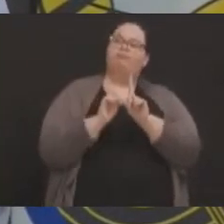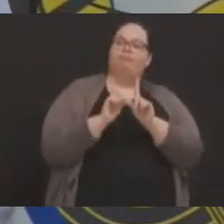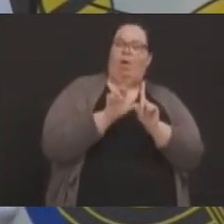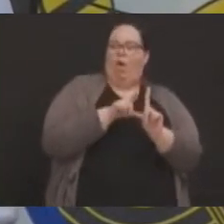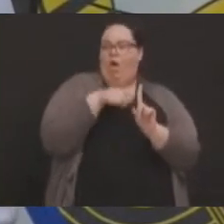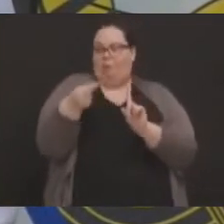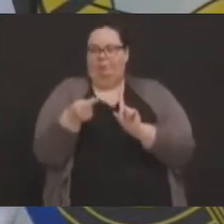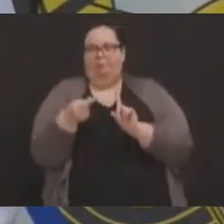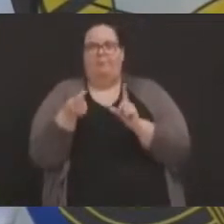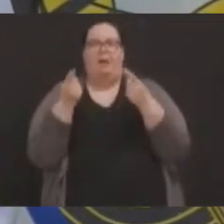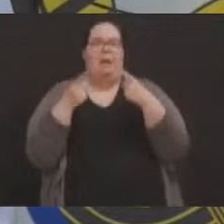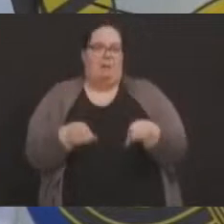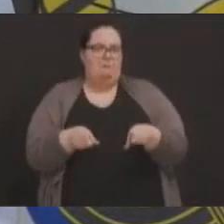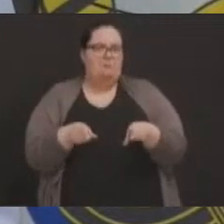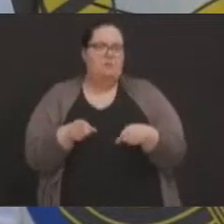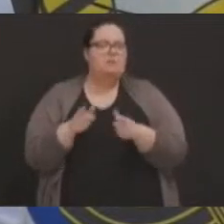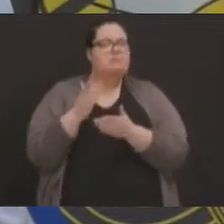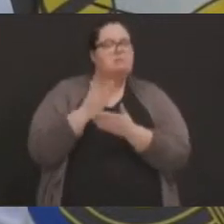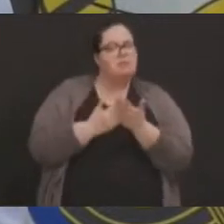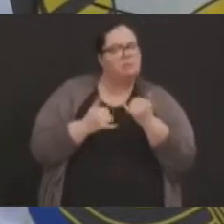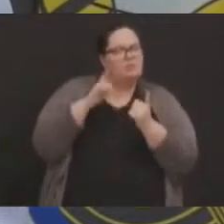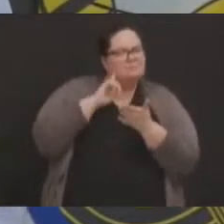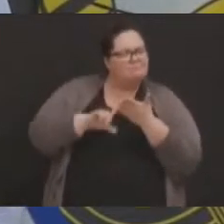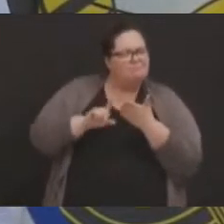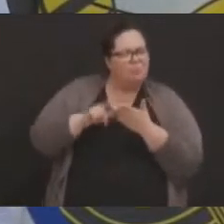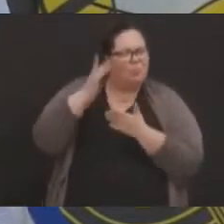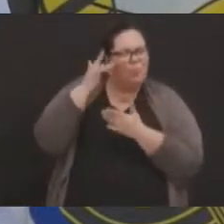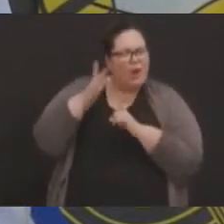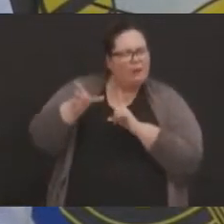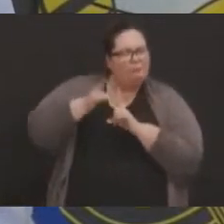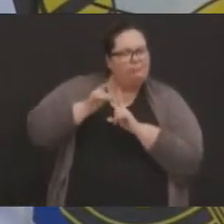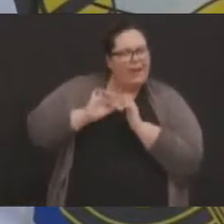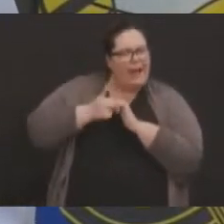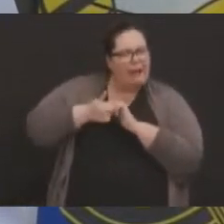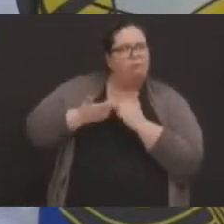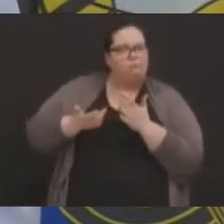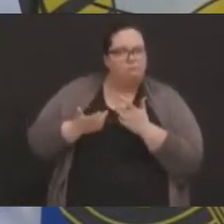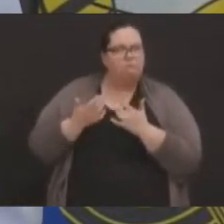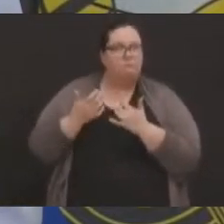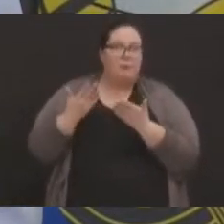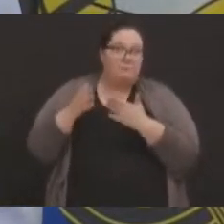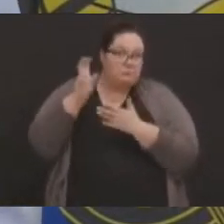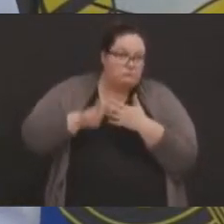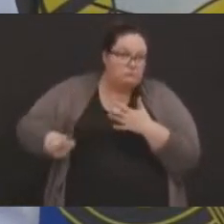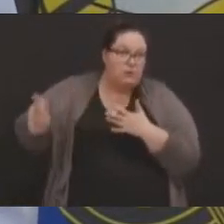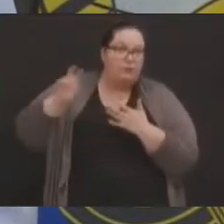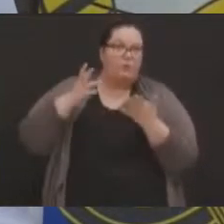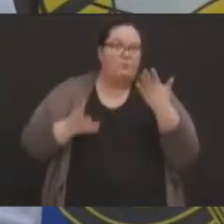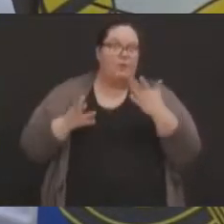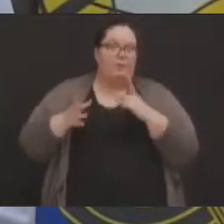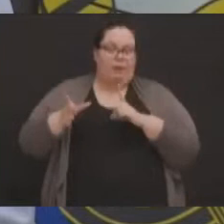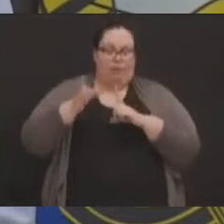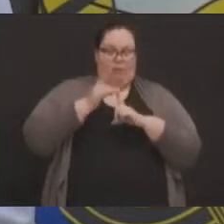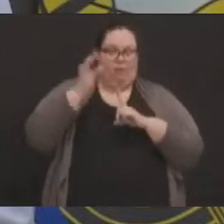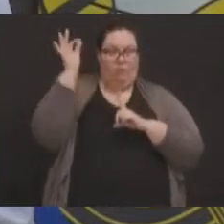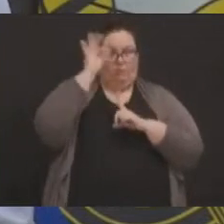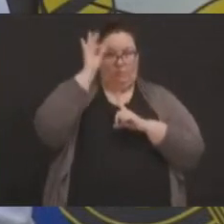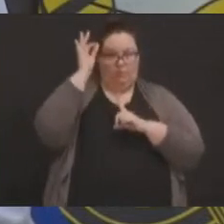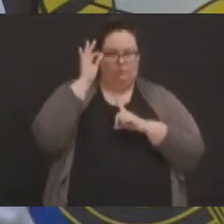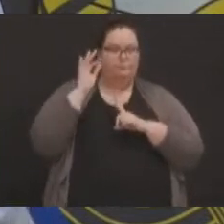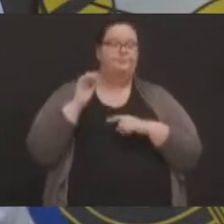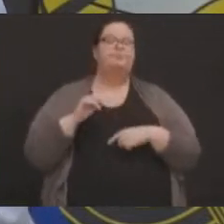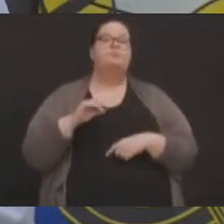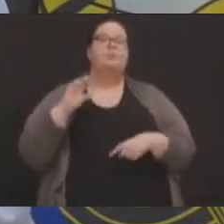There are now 348 active cases in New Brunswick. 6 individuals are currently in the hospital, including 3